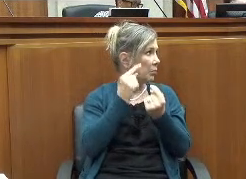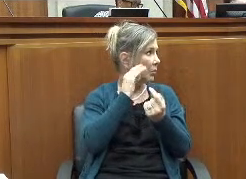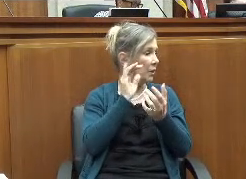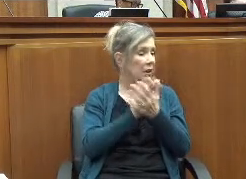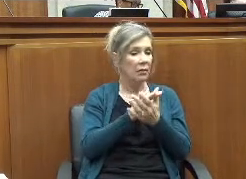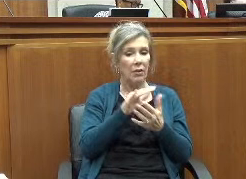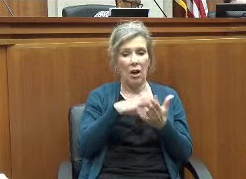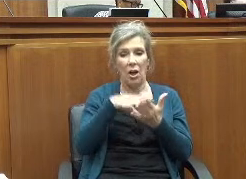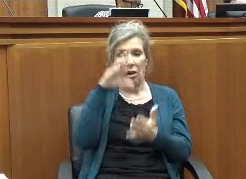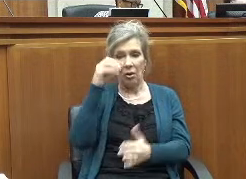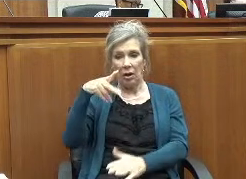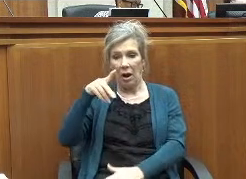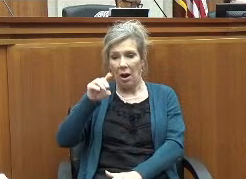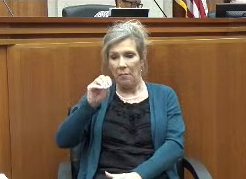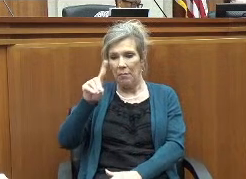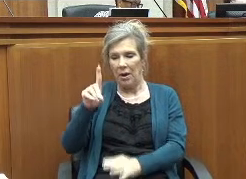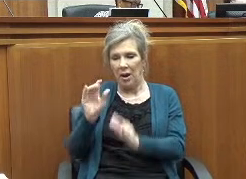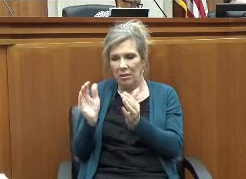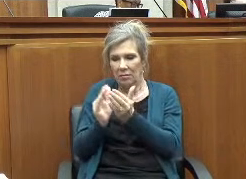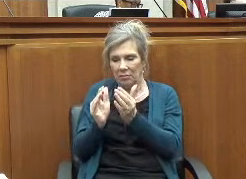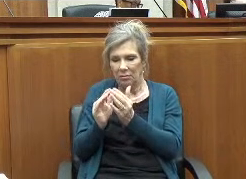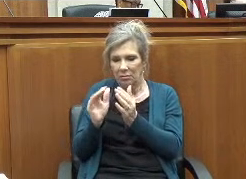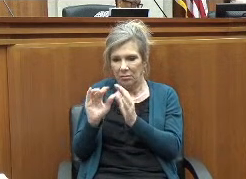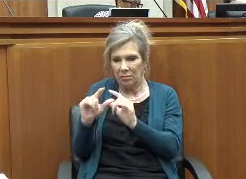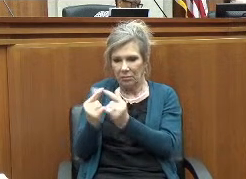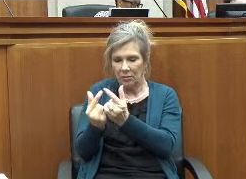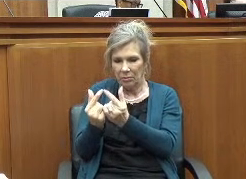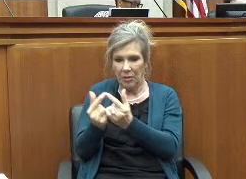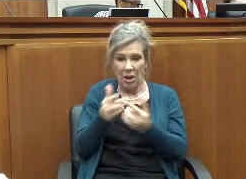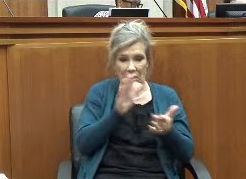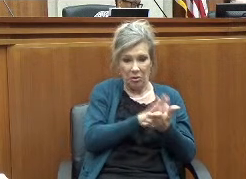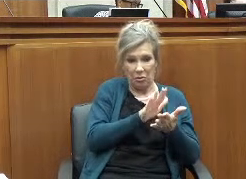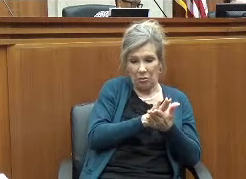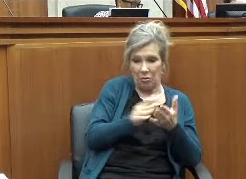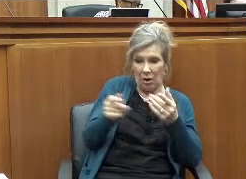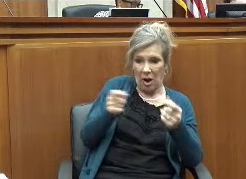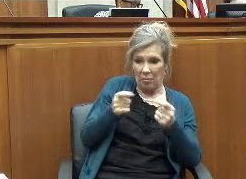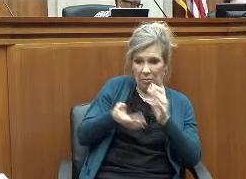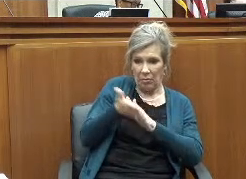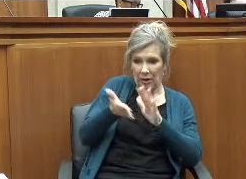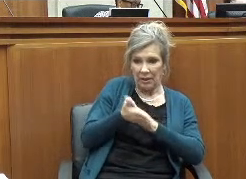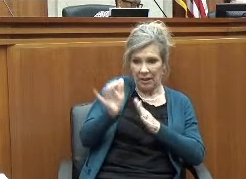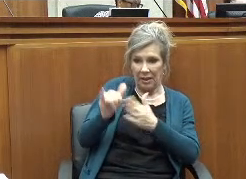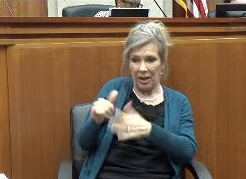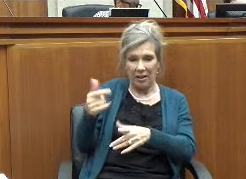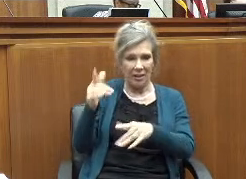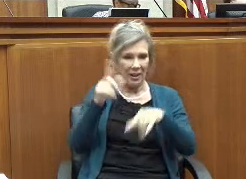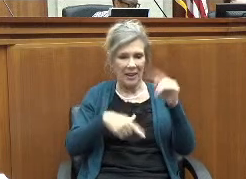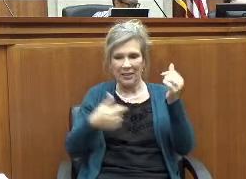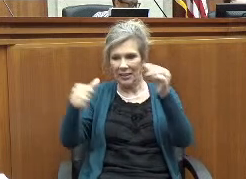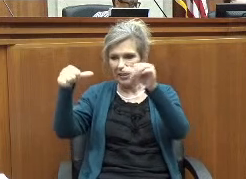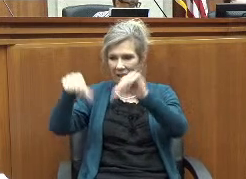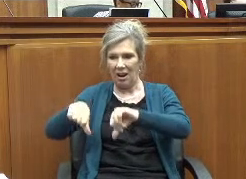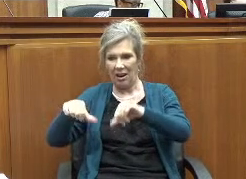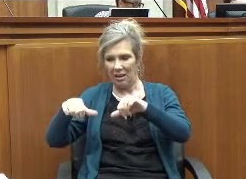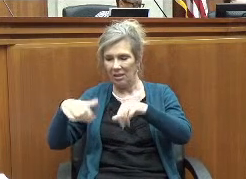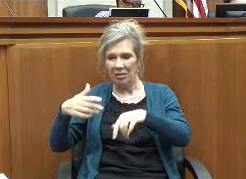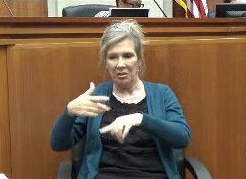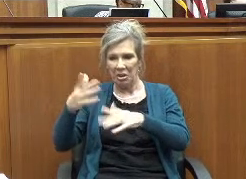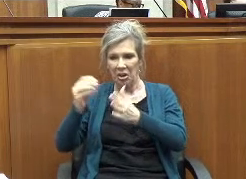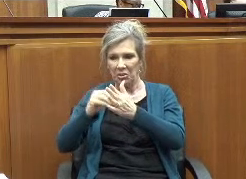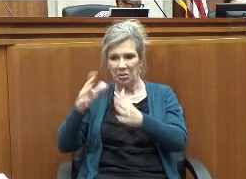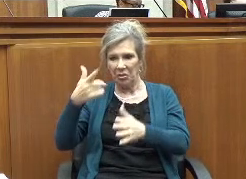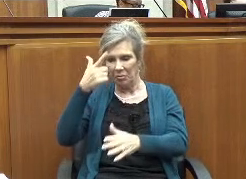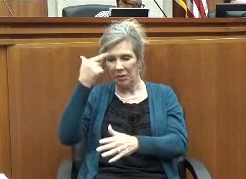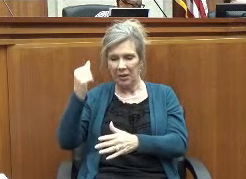pod or a school that operates a learning pod cannot deny a student access to a pod because they have an exceptionality.